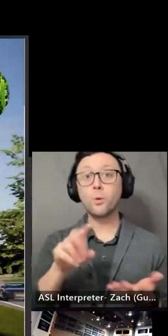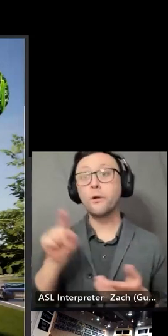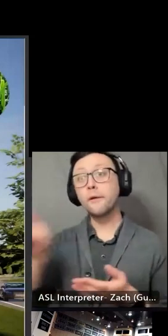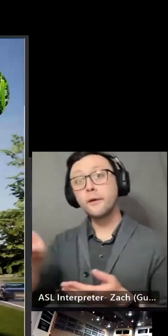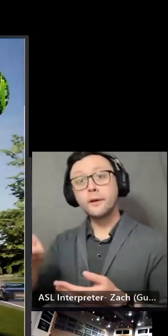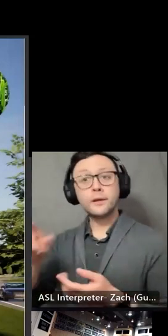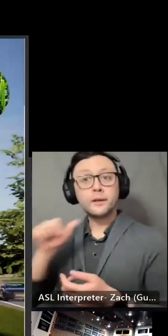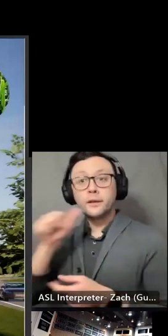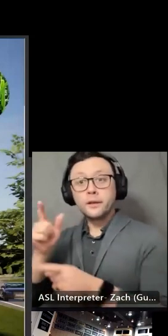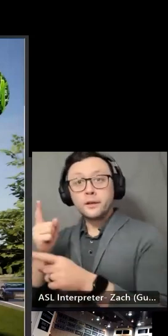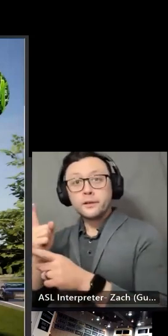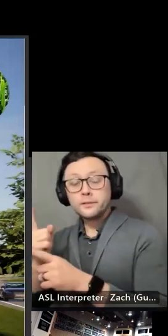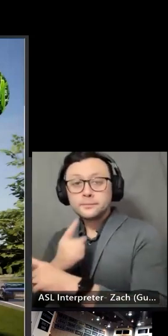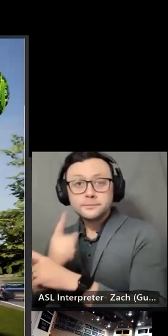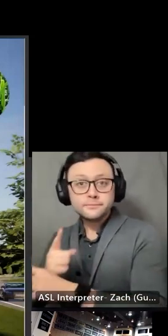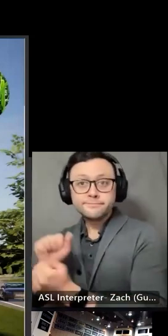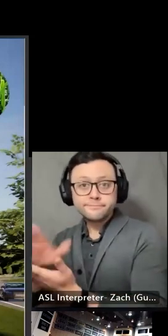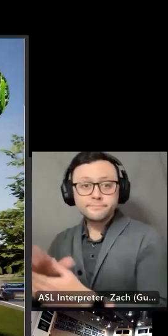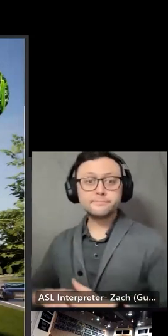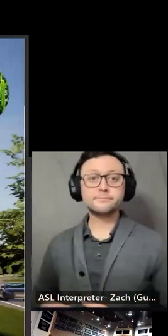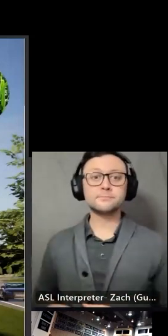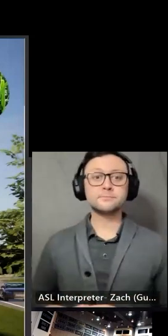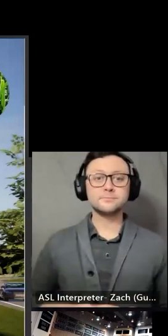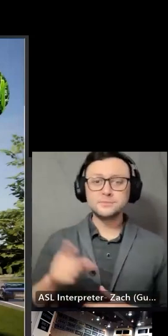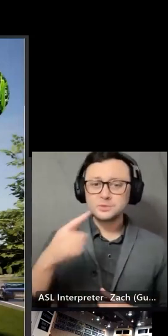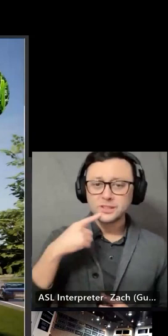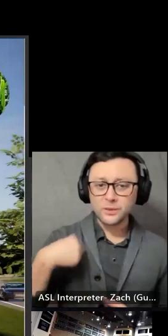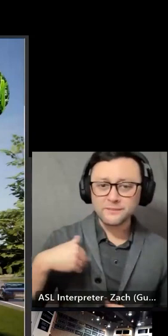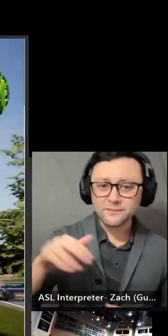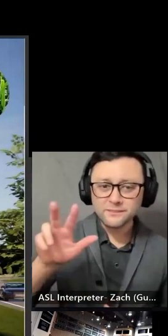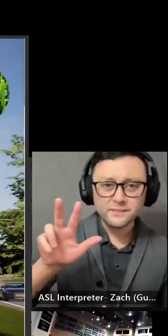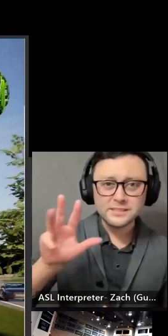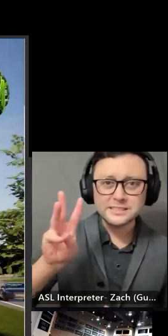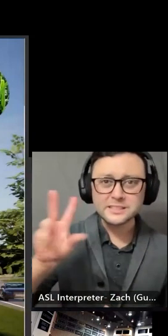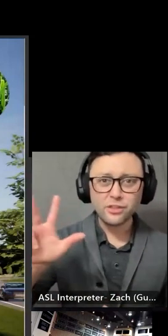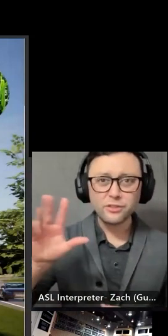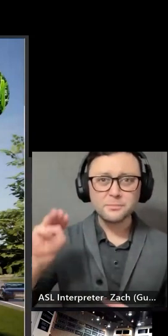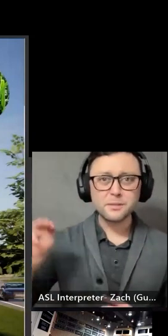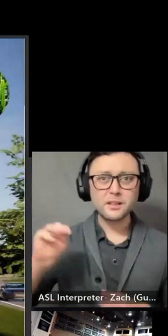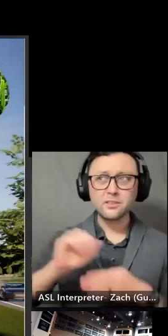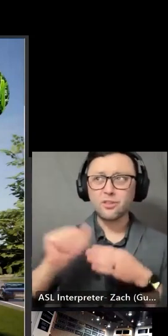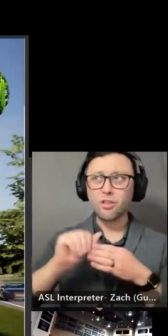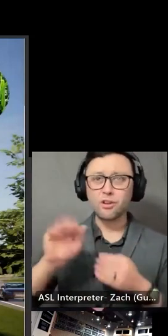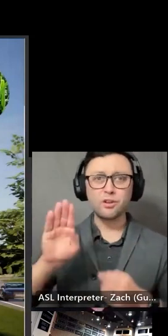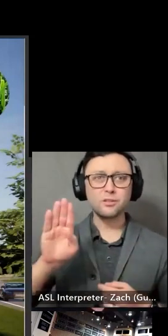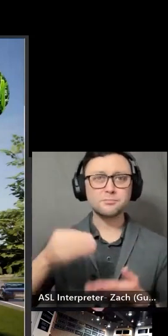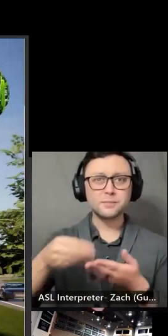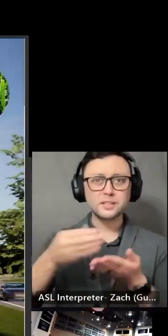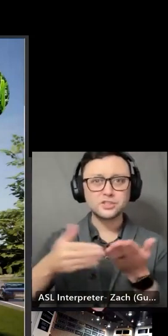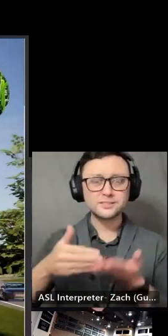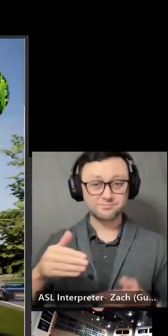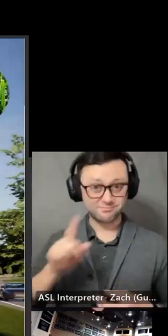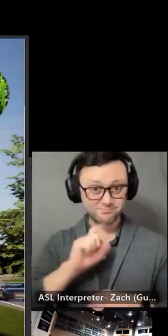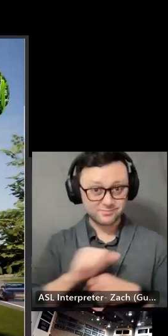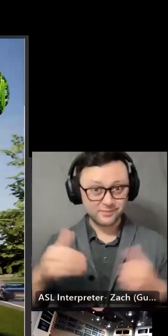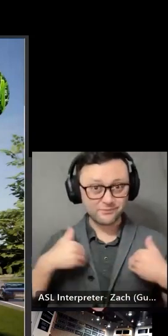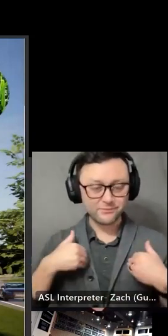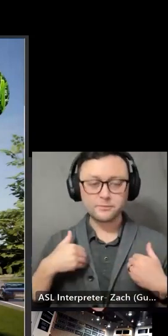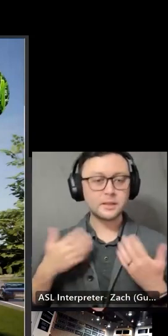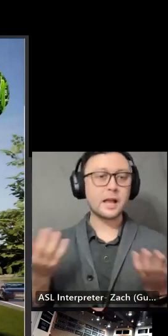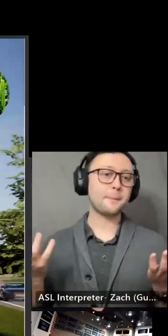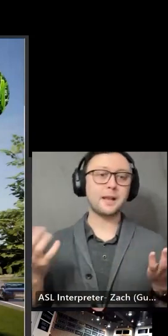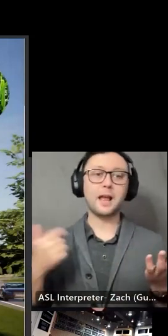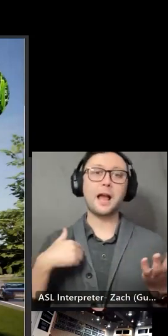have a $53 million budget you said you were going to have, but you don't really have it. I've done construction all over the